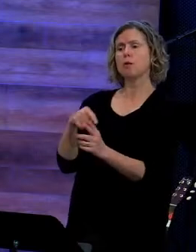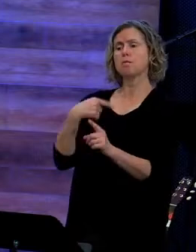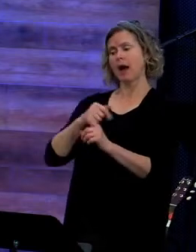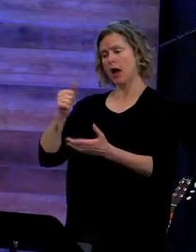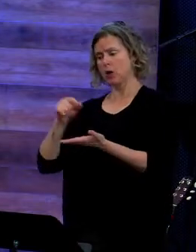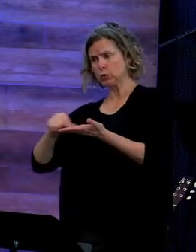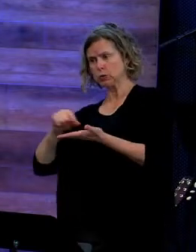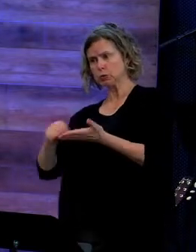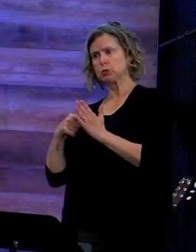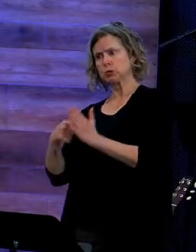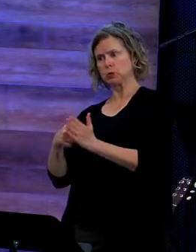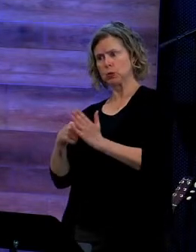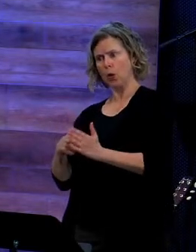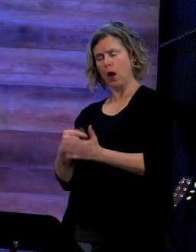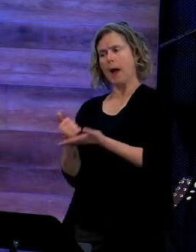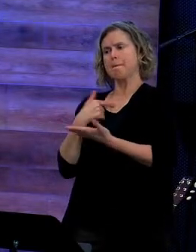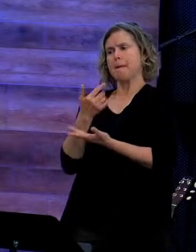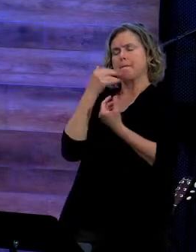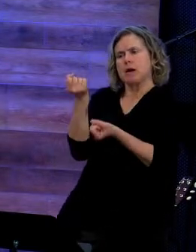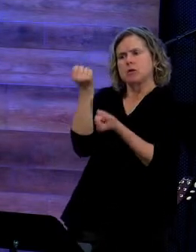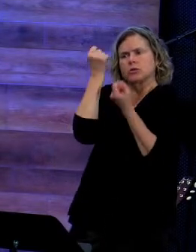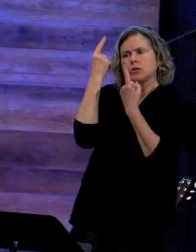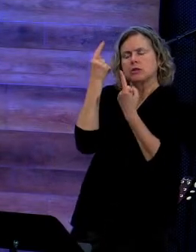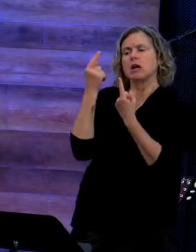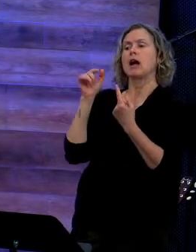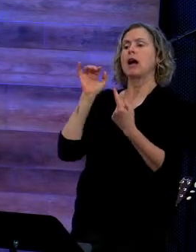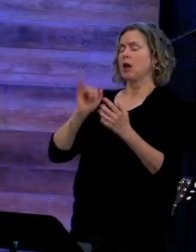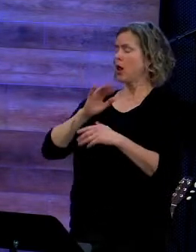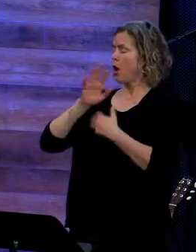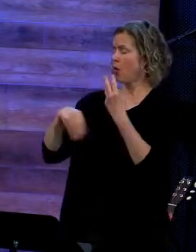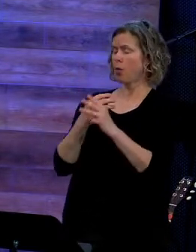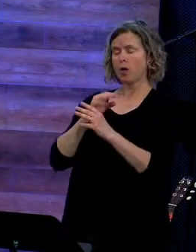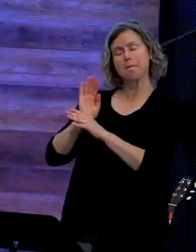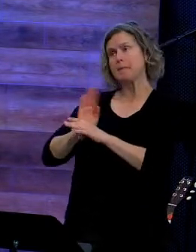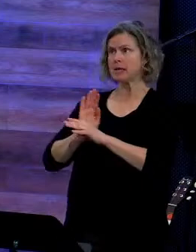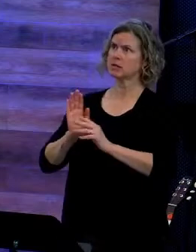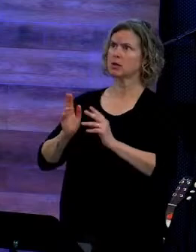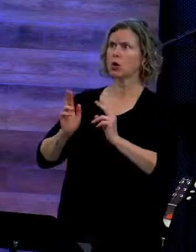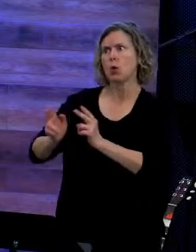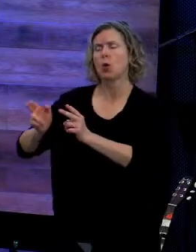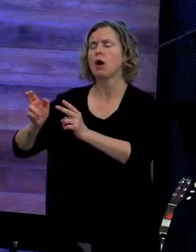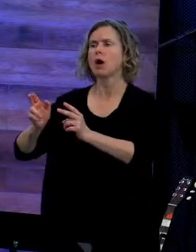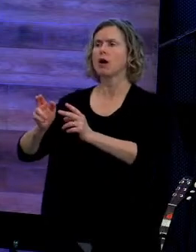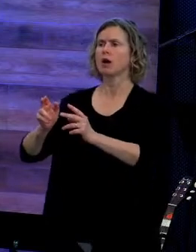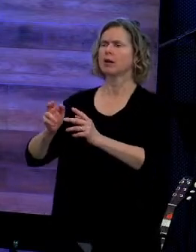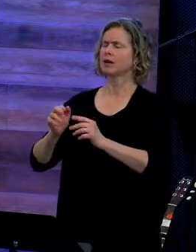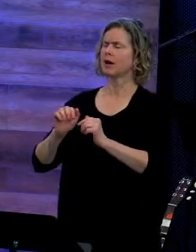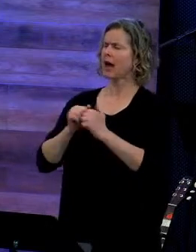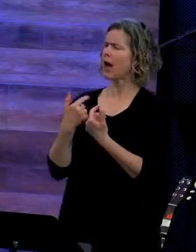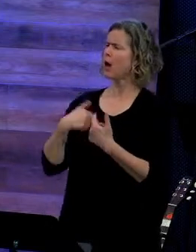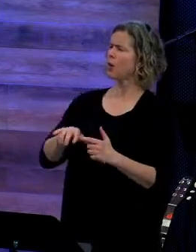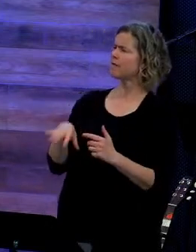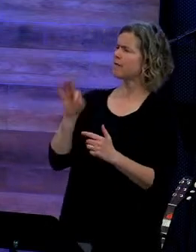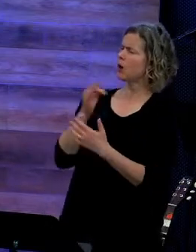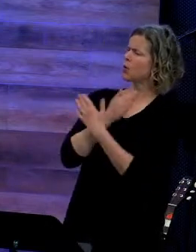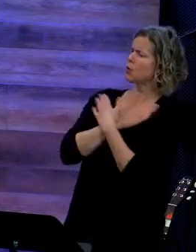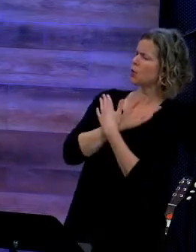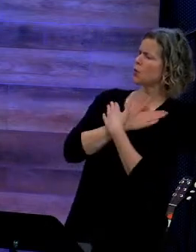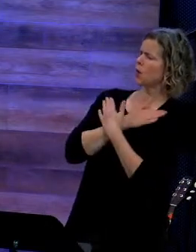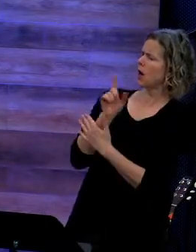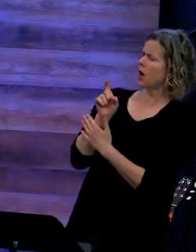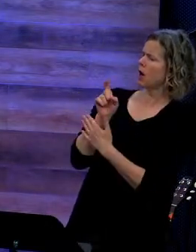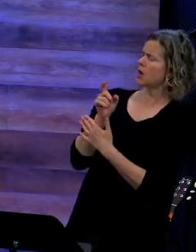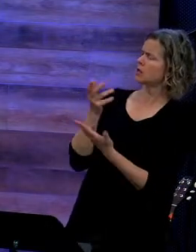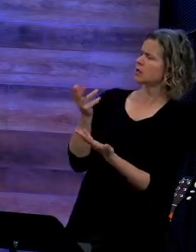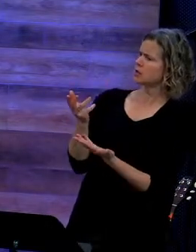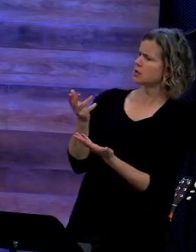in a world of hurry? How can we find rest? So in order to answer that question, we're going to break it down into two parts. First,